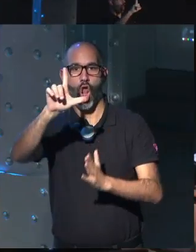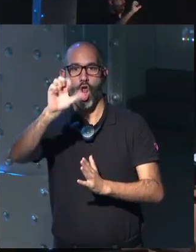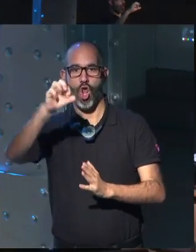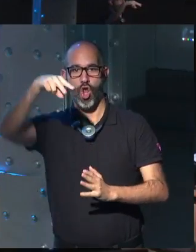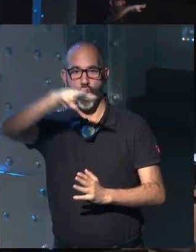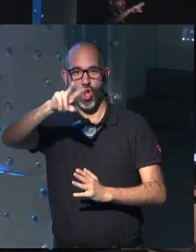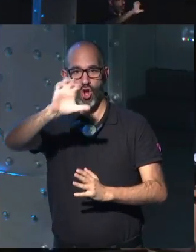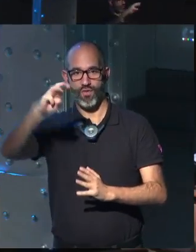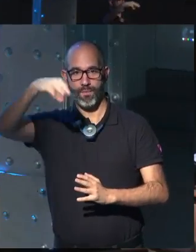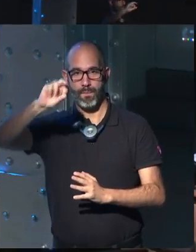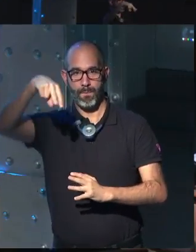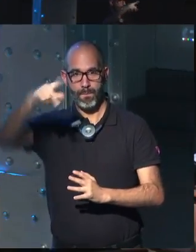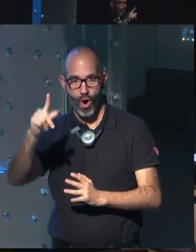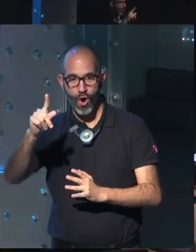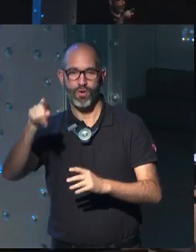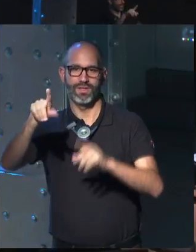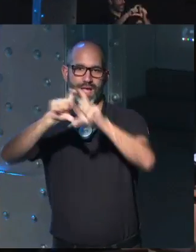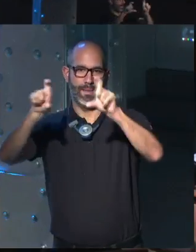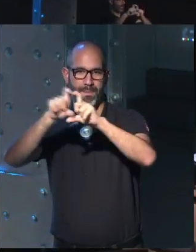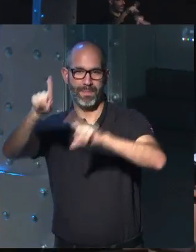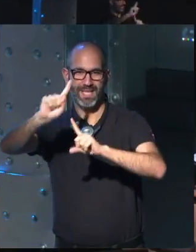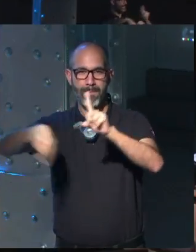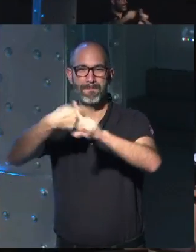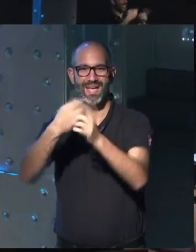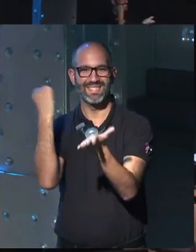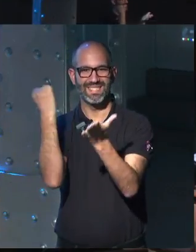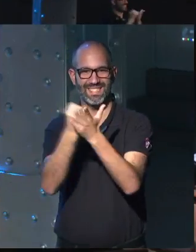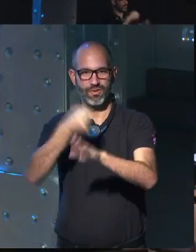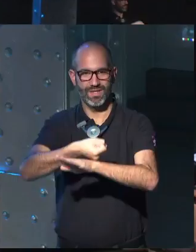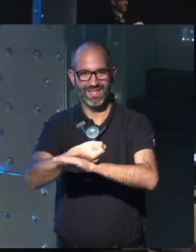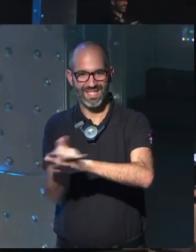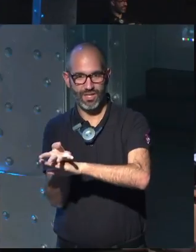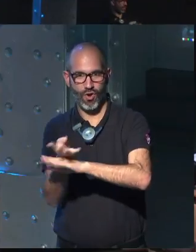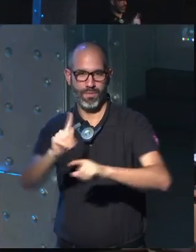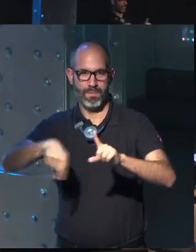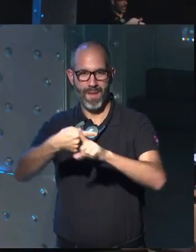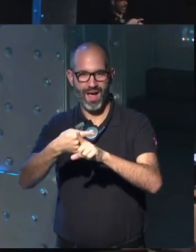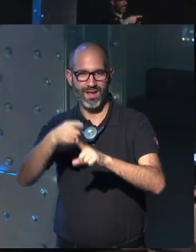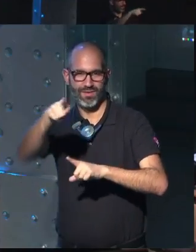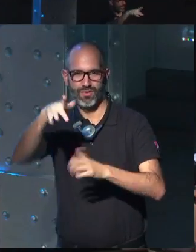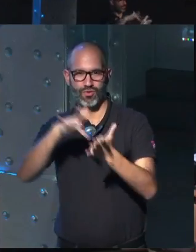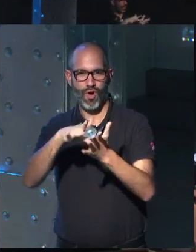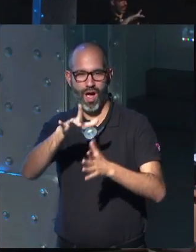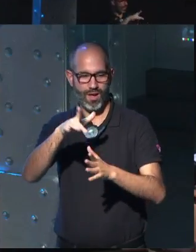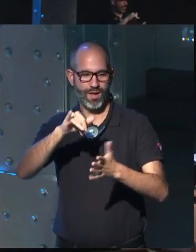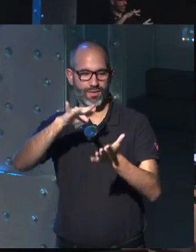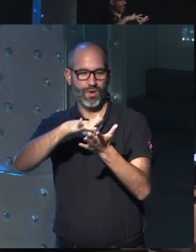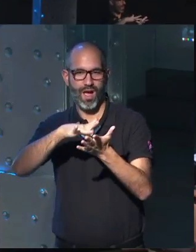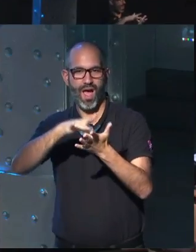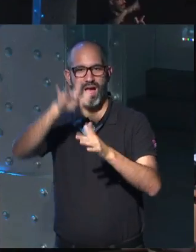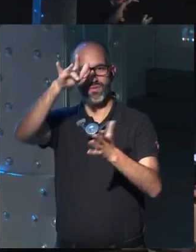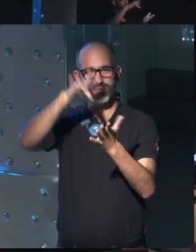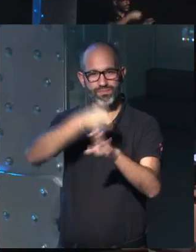by Los Monk, which is not just a publishing company, it's also a record label. It's an